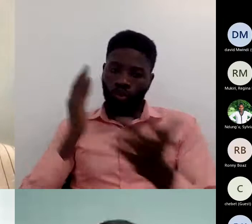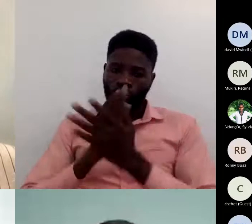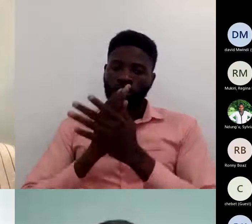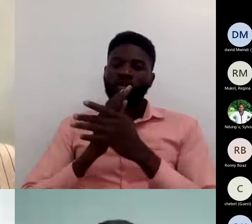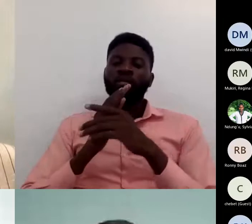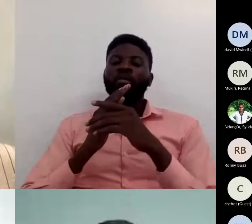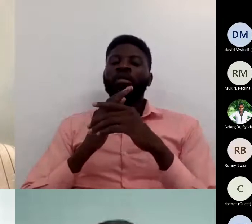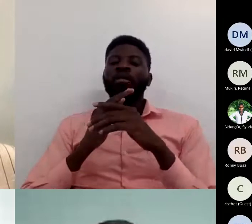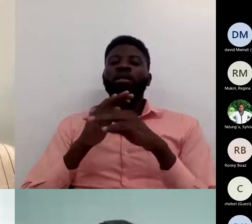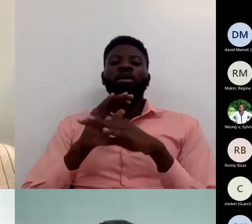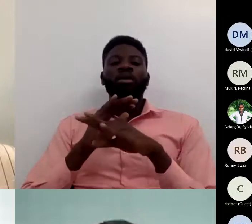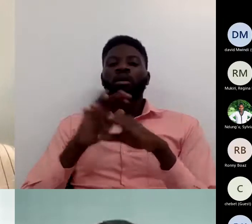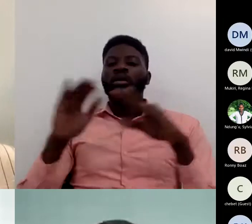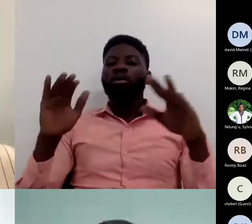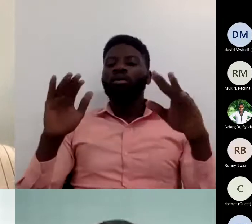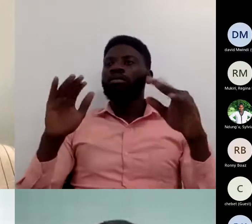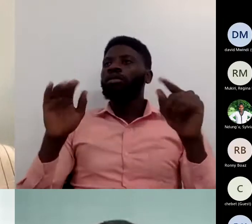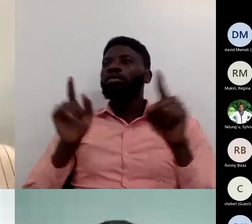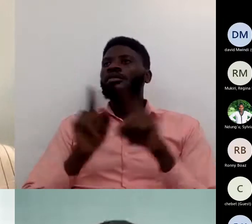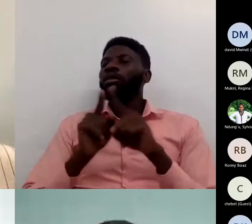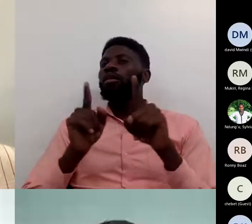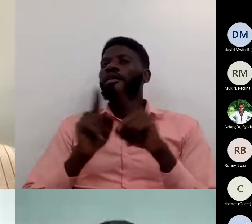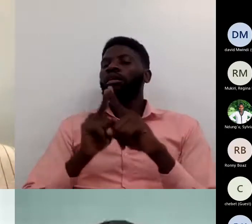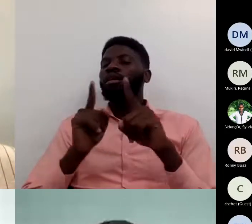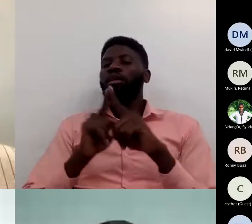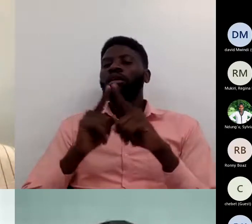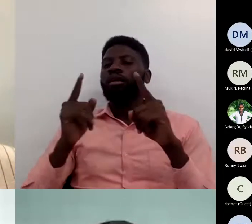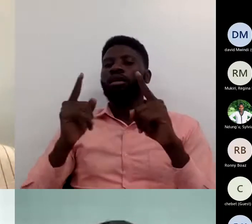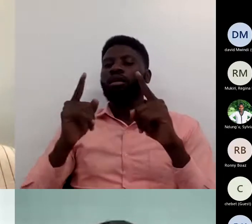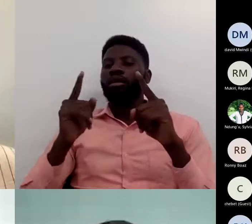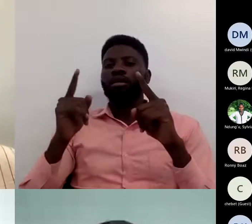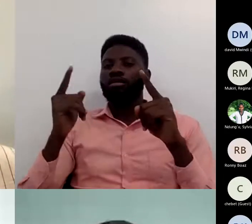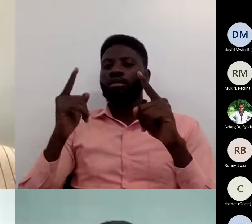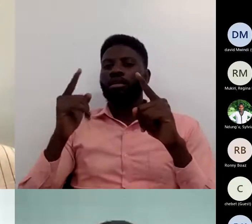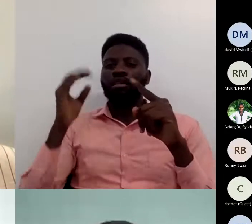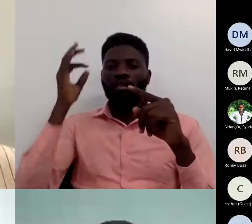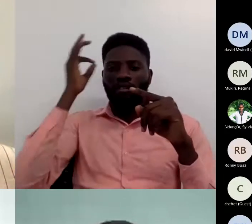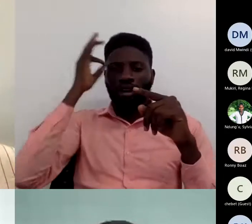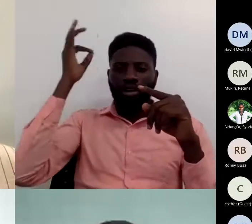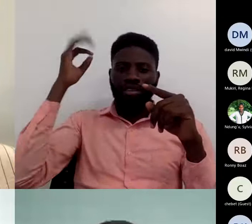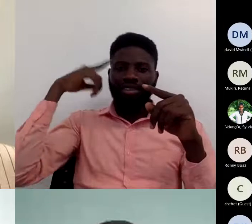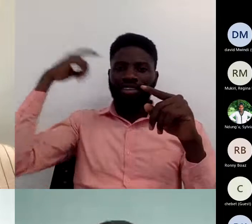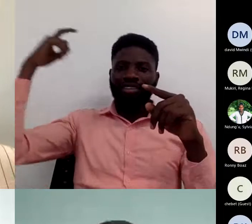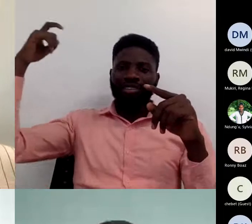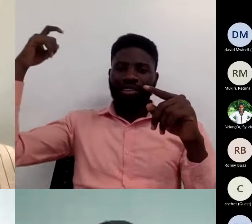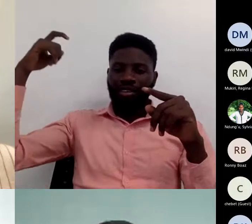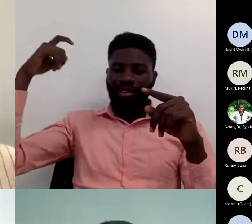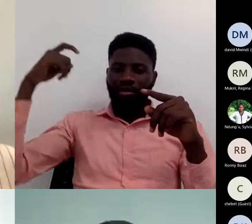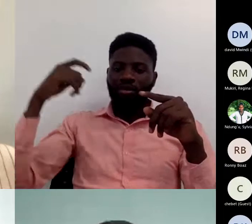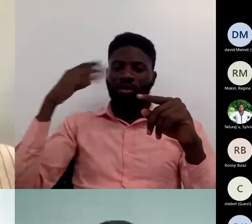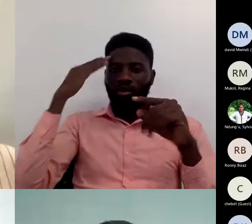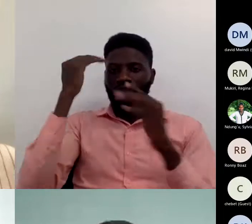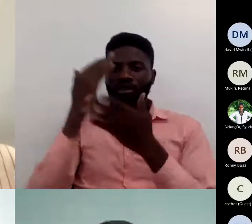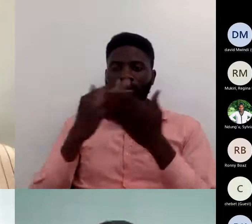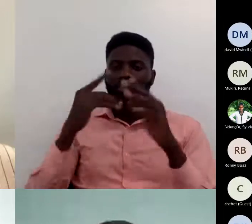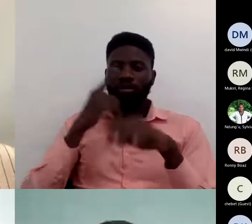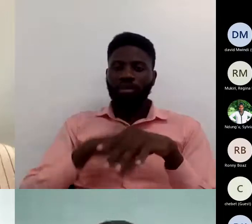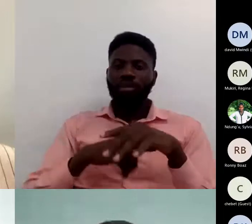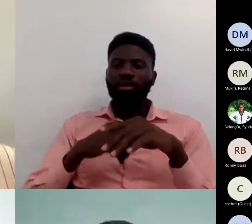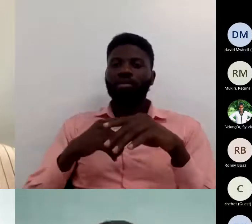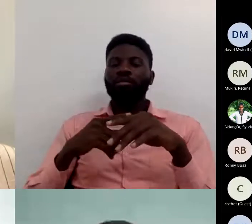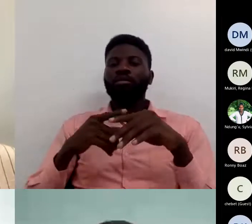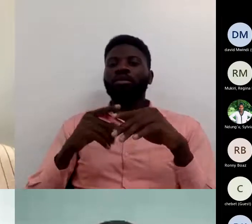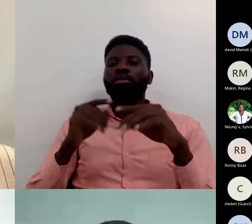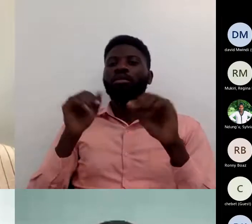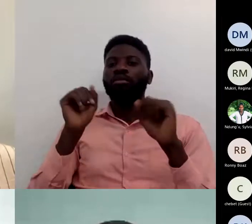not all rainbows and butterflies, because at some point you would feel low in life, you would